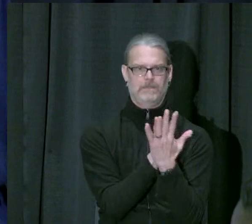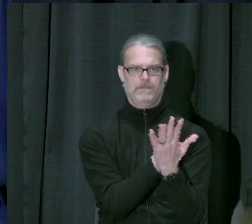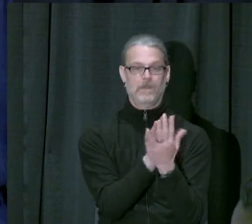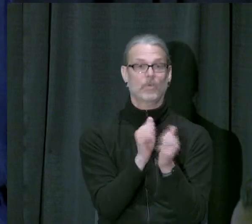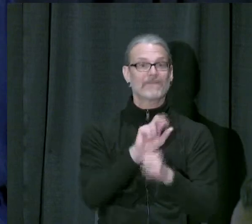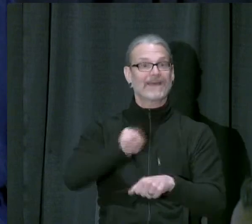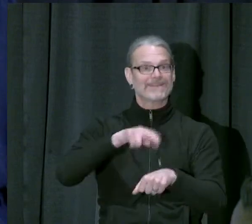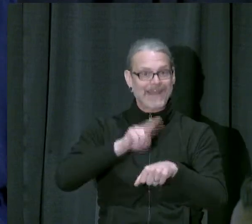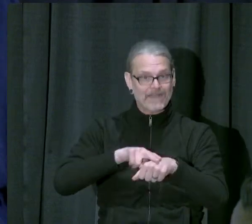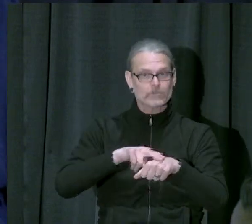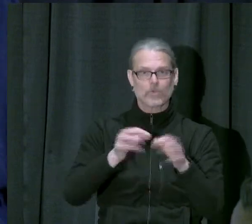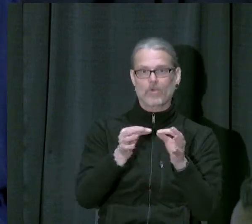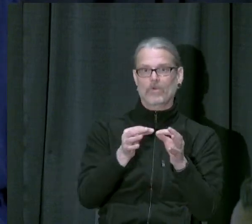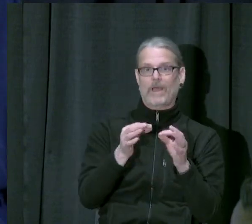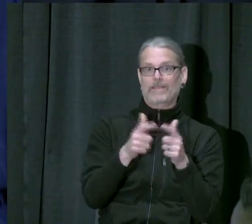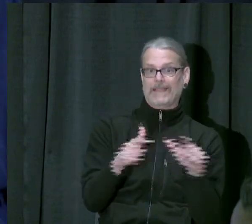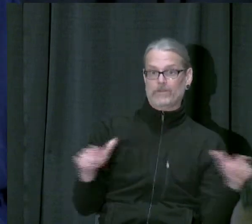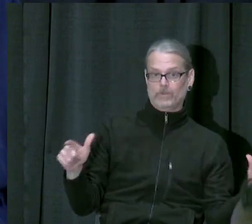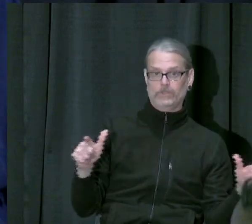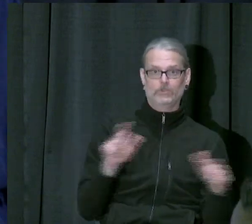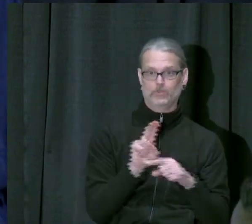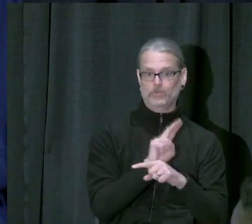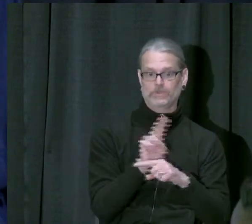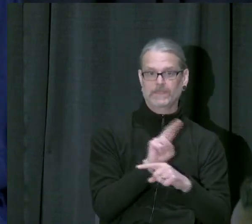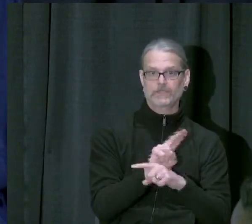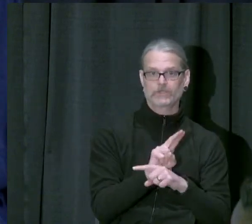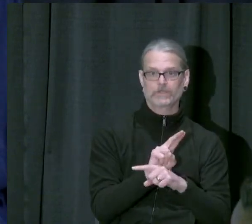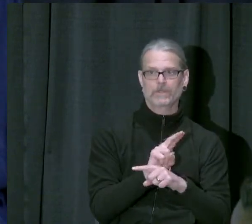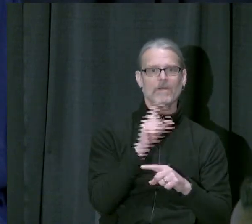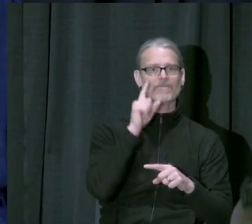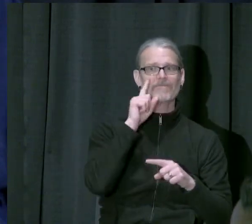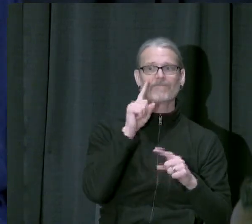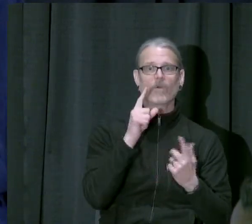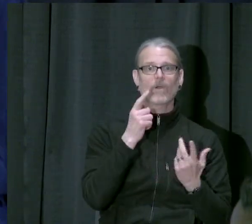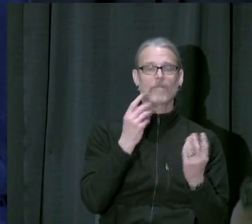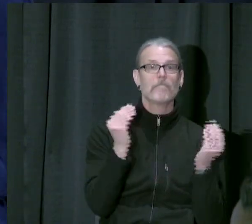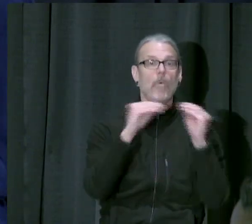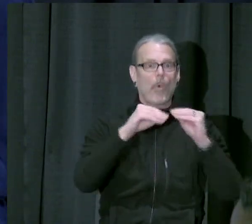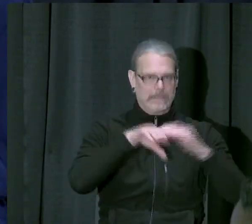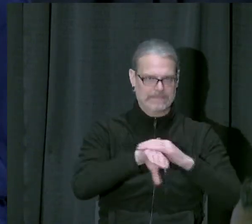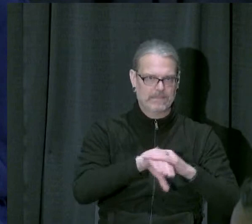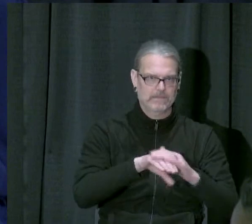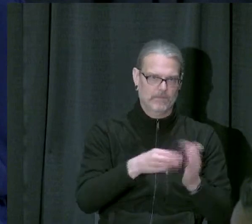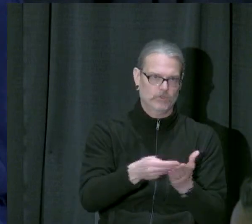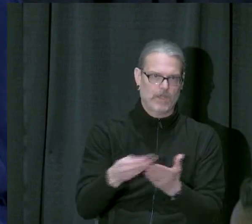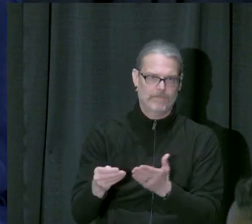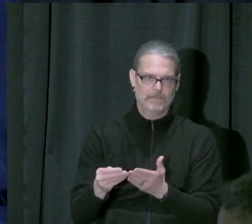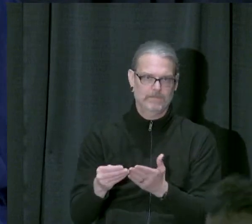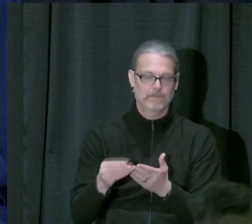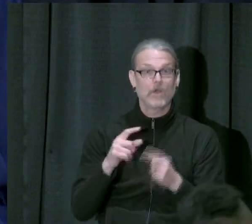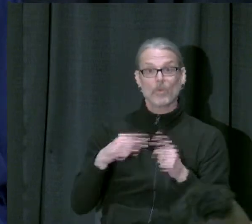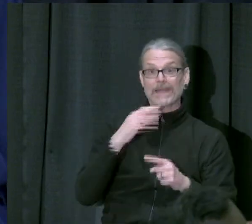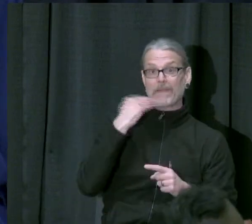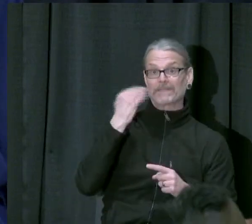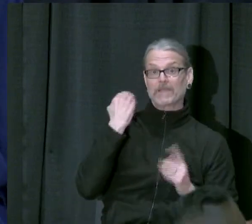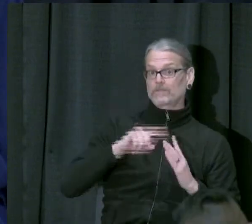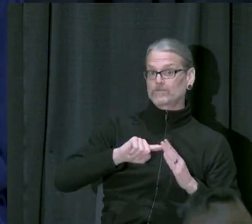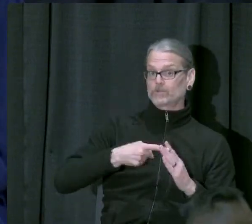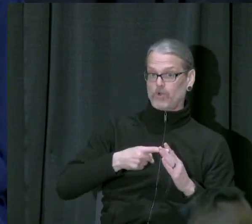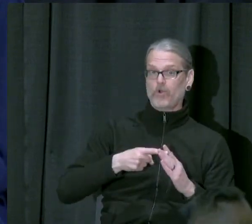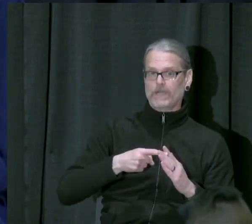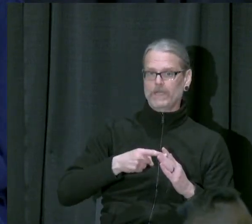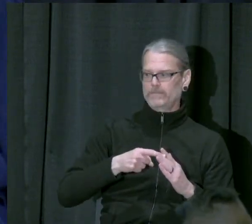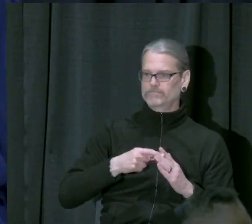language utilization to make shopping even more accessible. When Amazon first started, Josh, back on literally